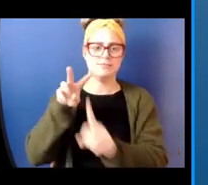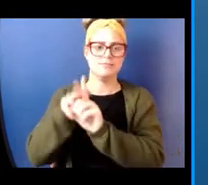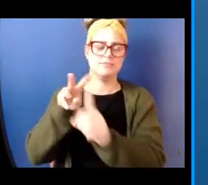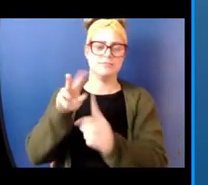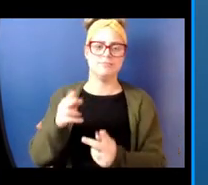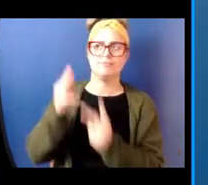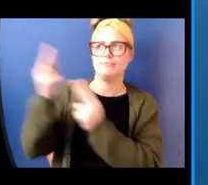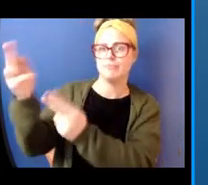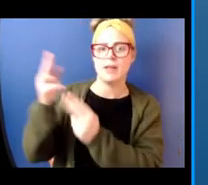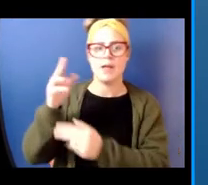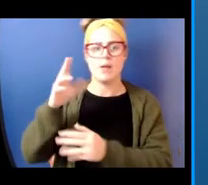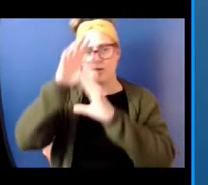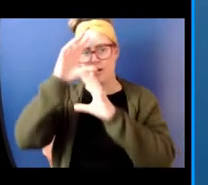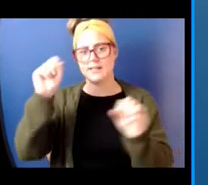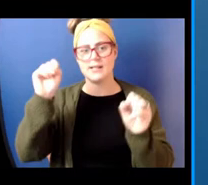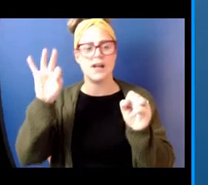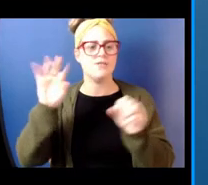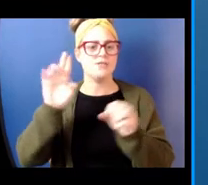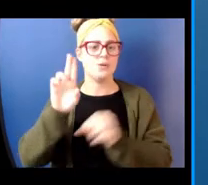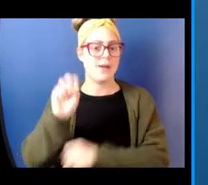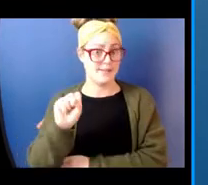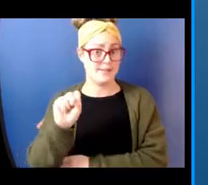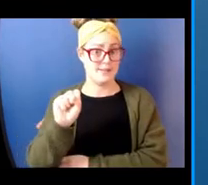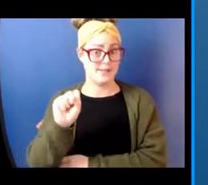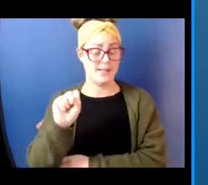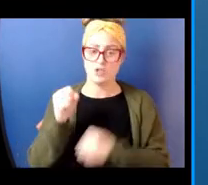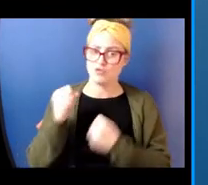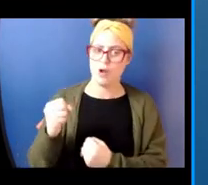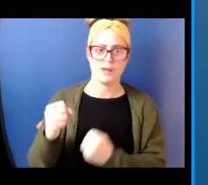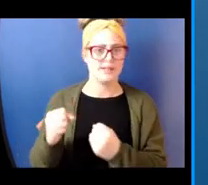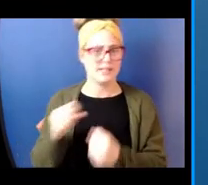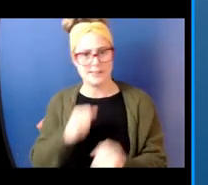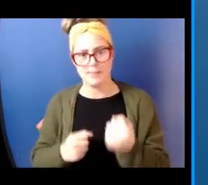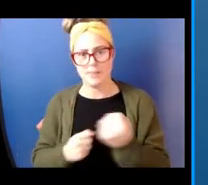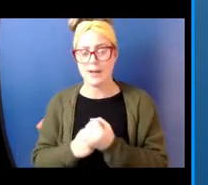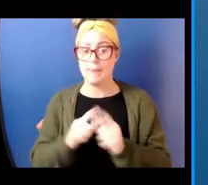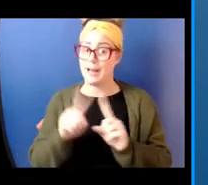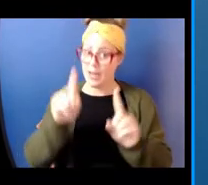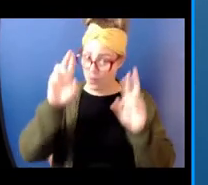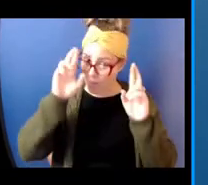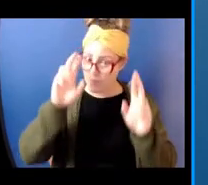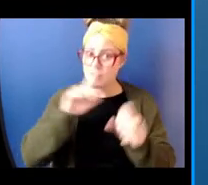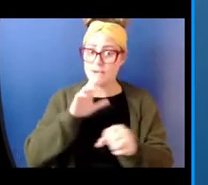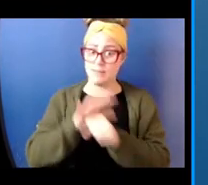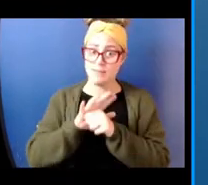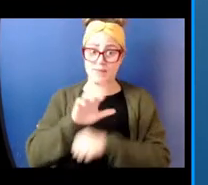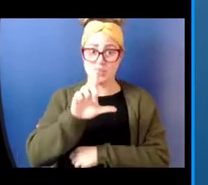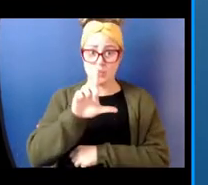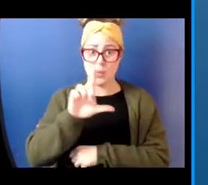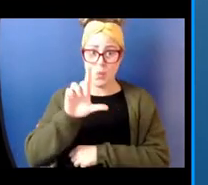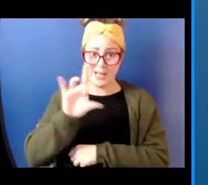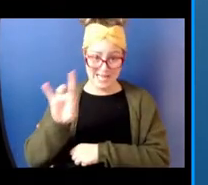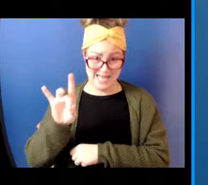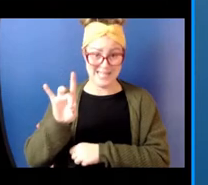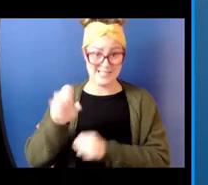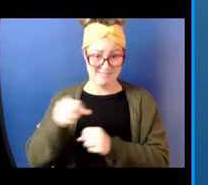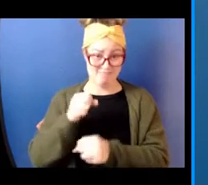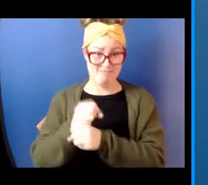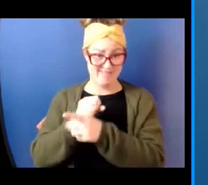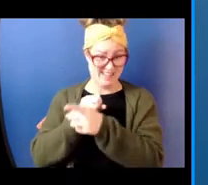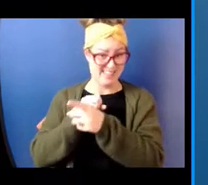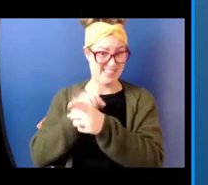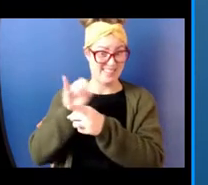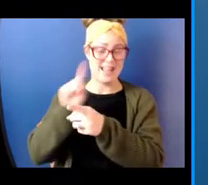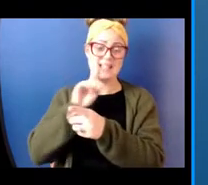strongly supportive but I really hope that the commitment about 2028 is uh very much a part of this motion